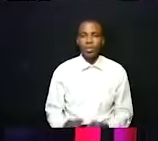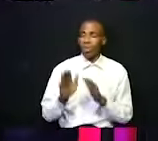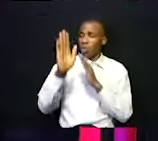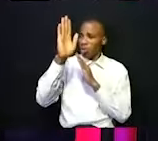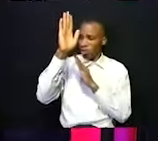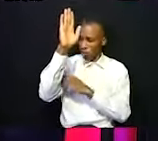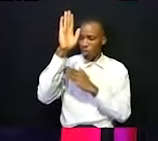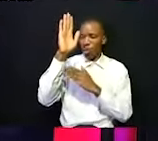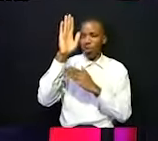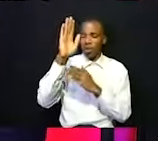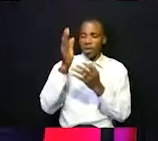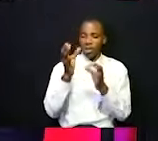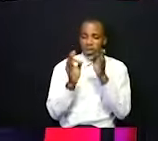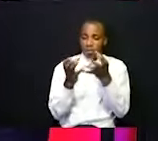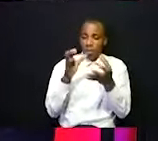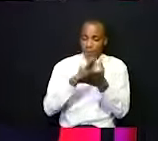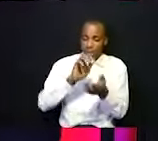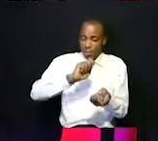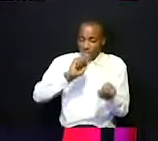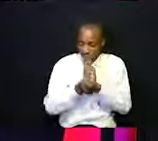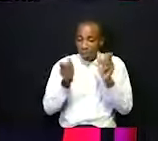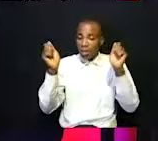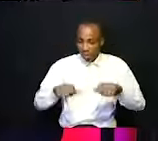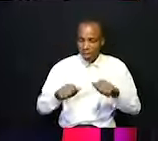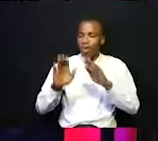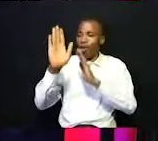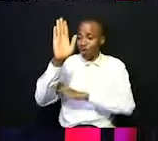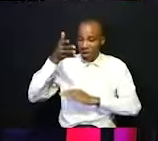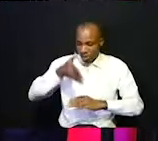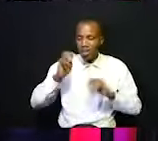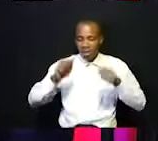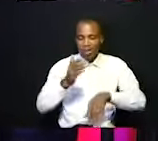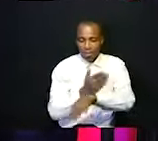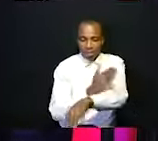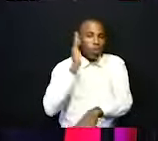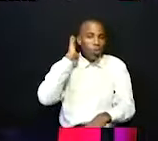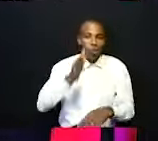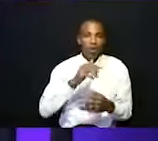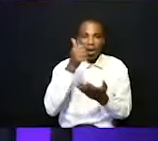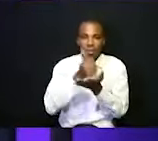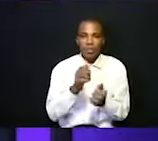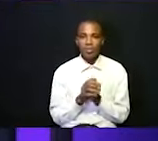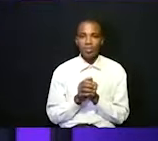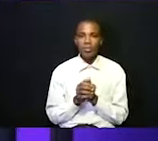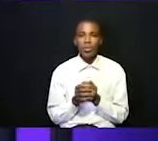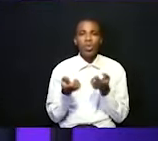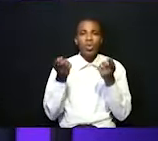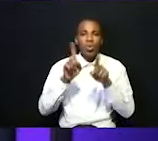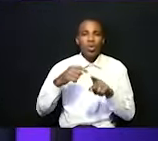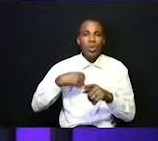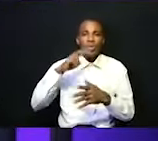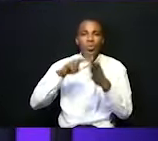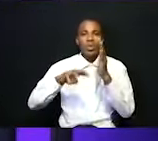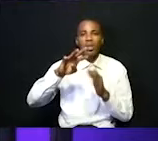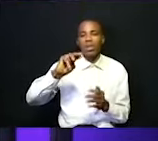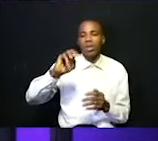the marriage is in his hands. To me, or the bed dandan wari no na ya kono ni shira no ewan sem. Now from what we read in Malachi. Yeah, King Kai